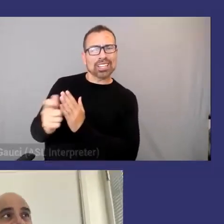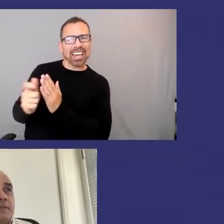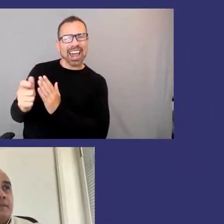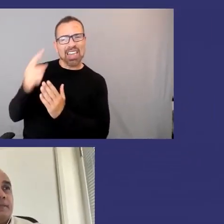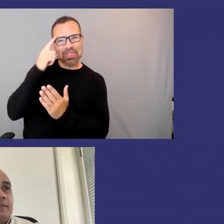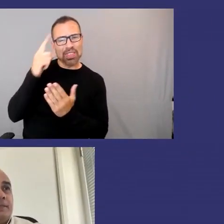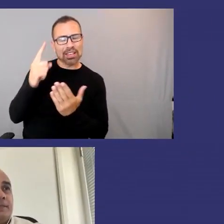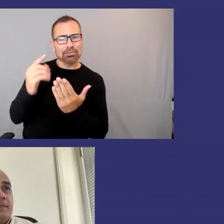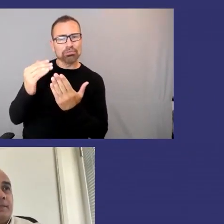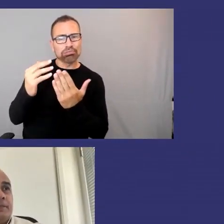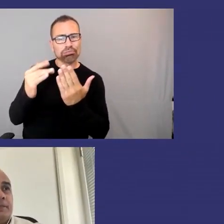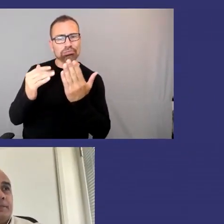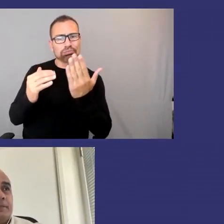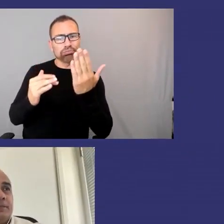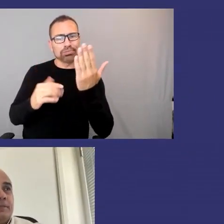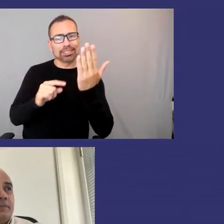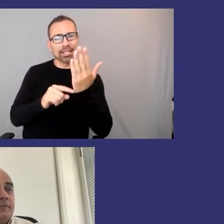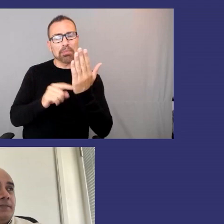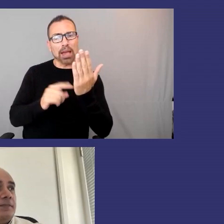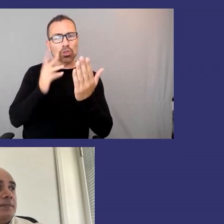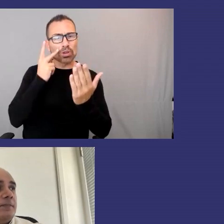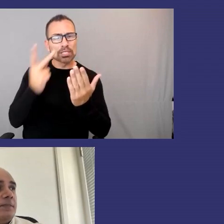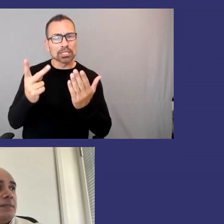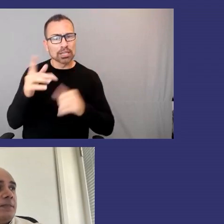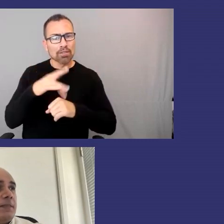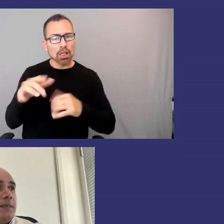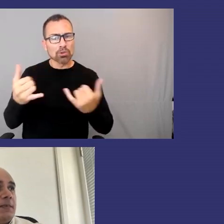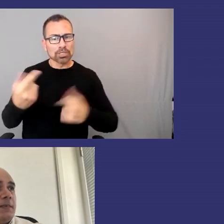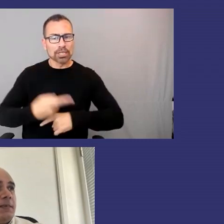They will outline kind of all the ones that are available today.